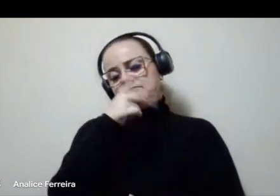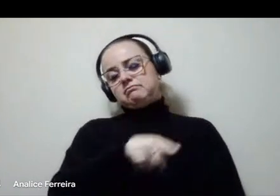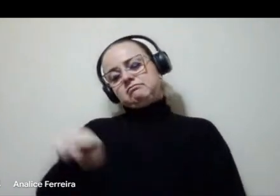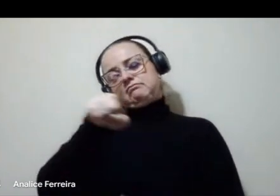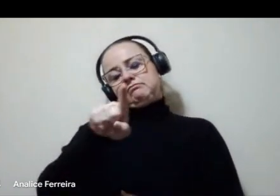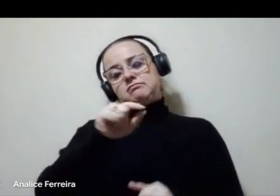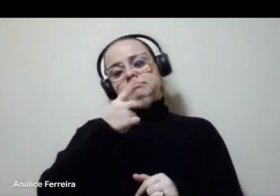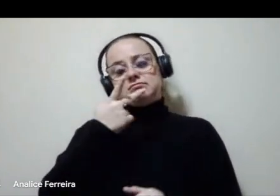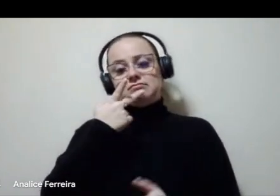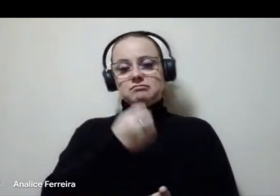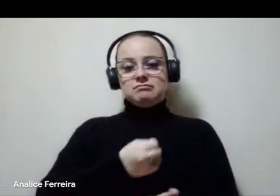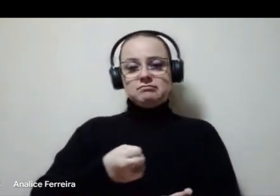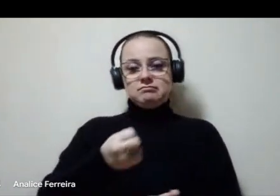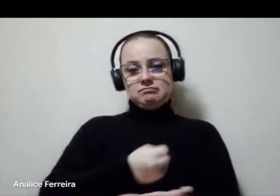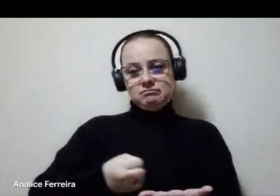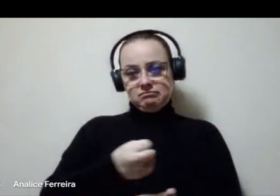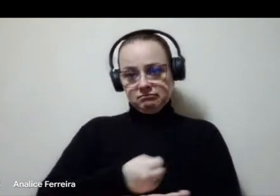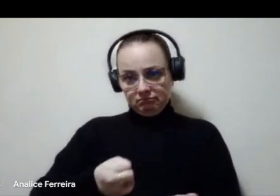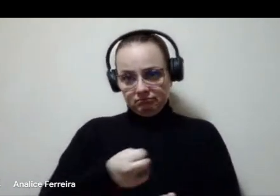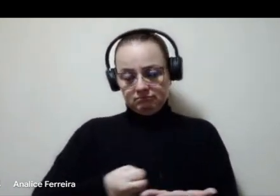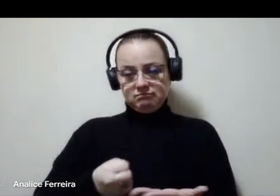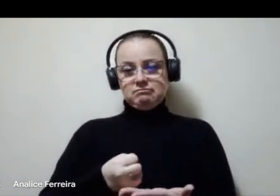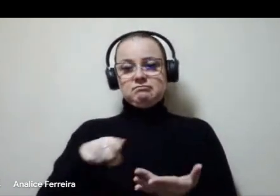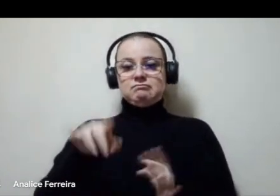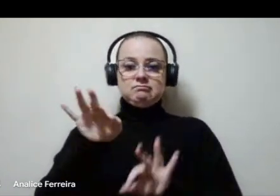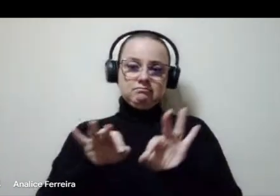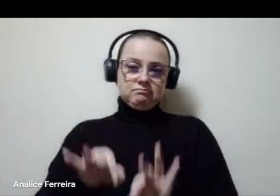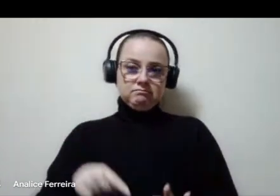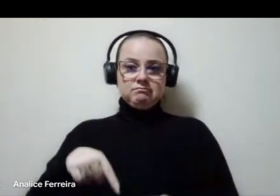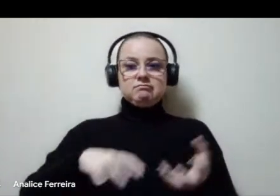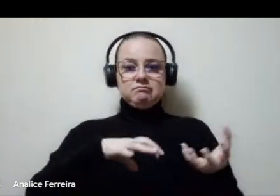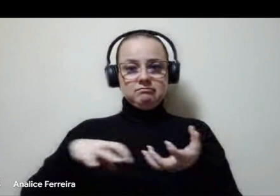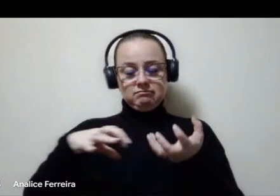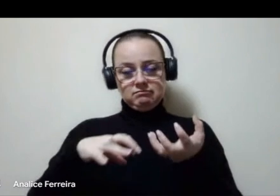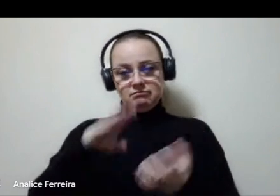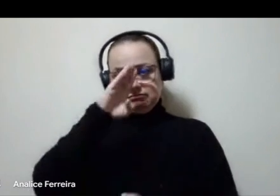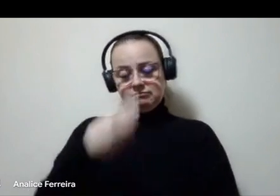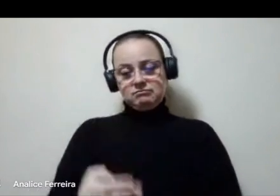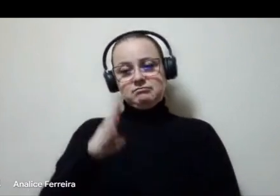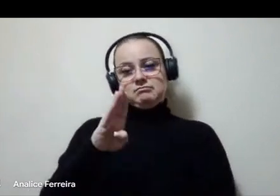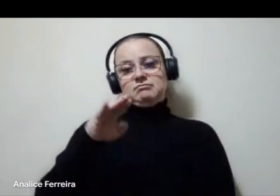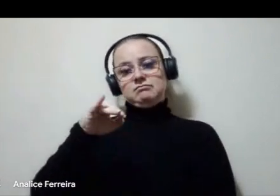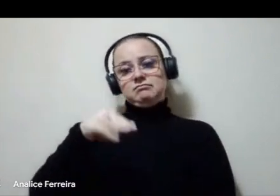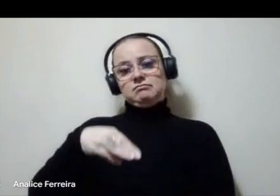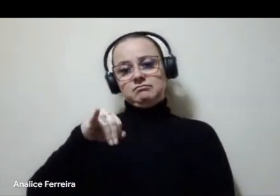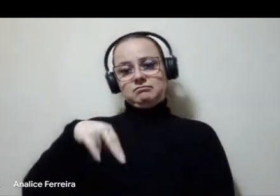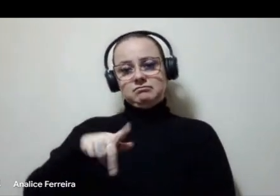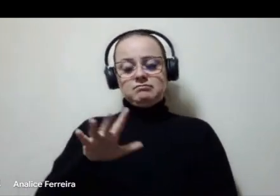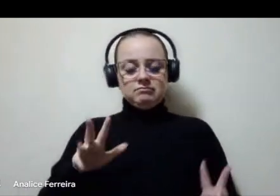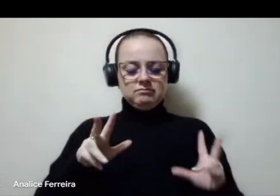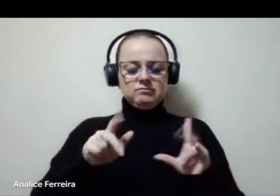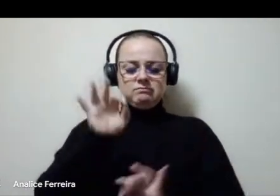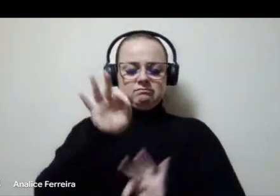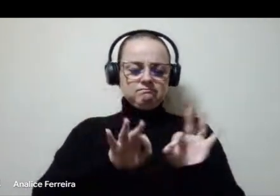political international of Blank. But, here in Brasília, directly from MINK, where we are adjusting all these things in relation to